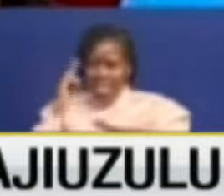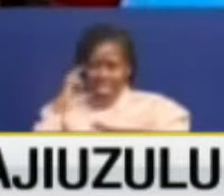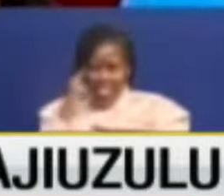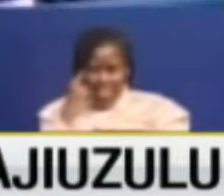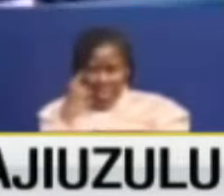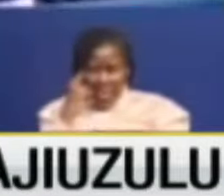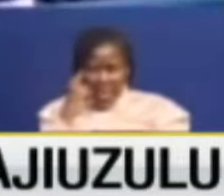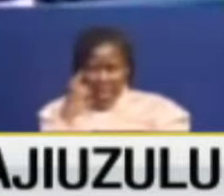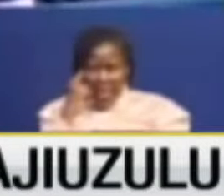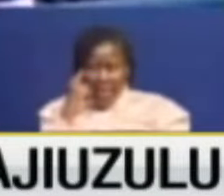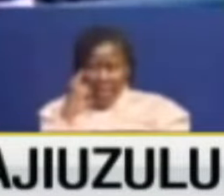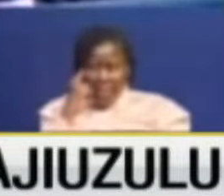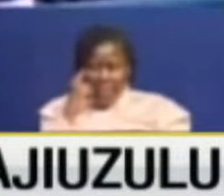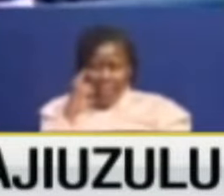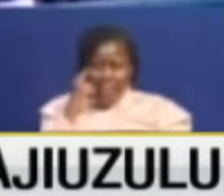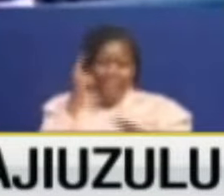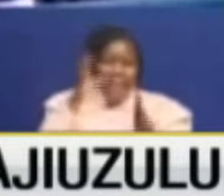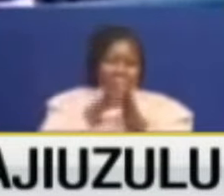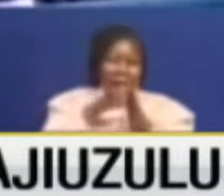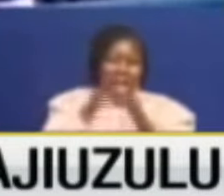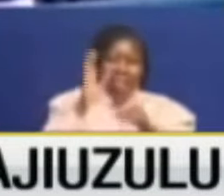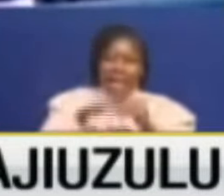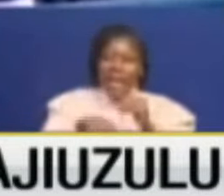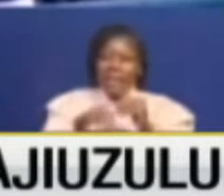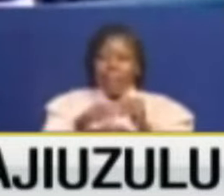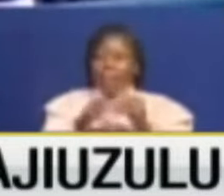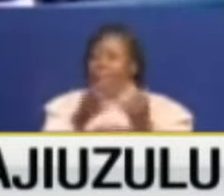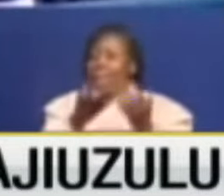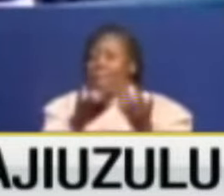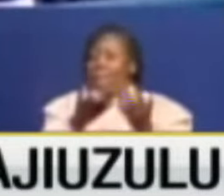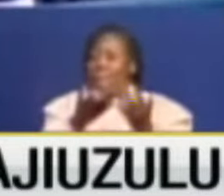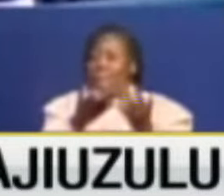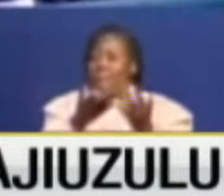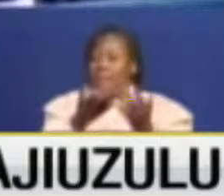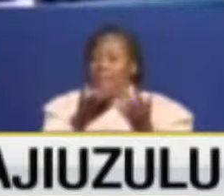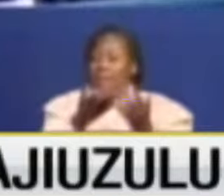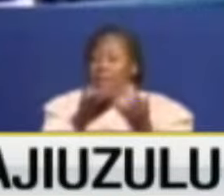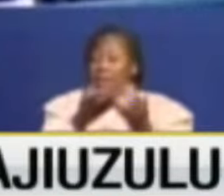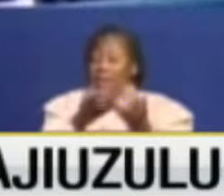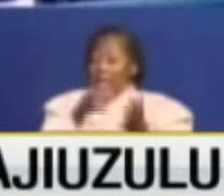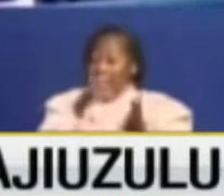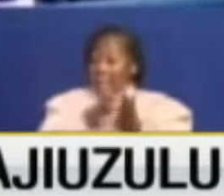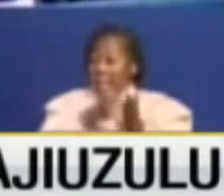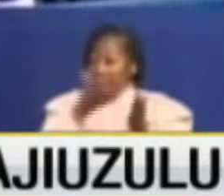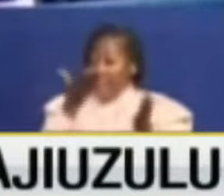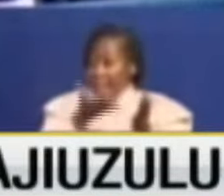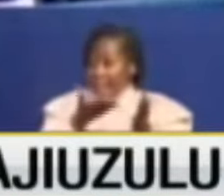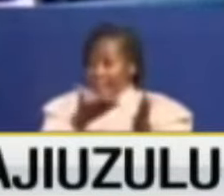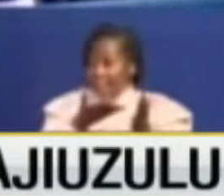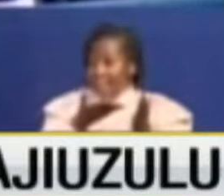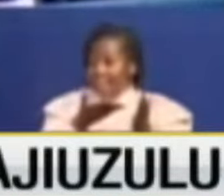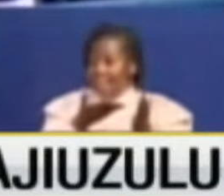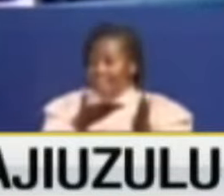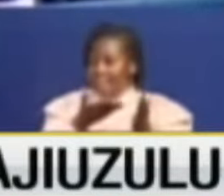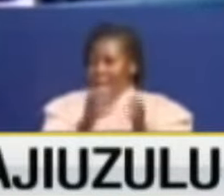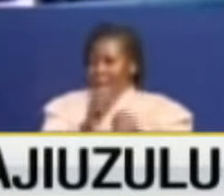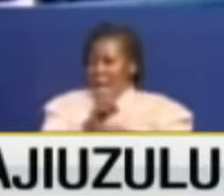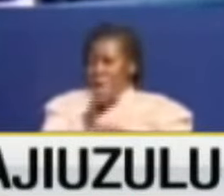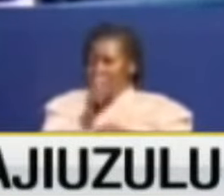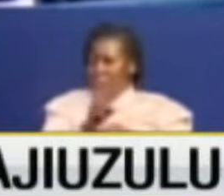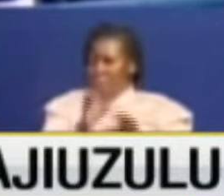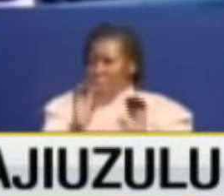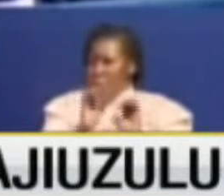should rather than cases that need to be prosecuted. In such a case, it is not a question